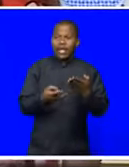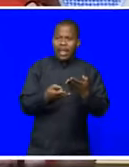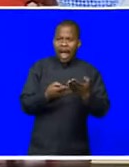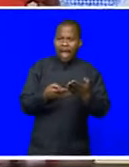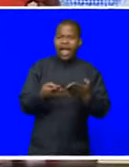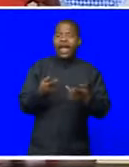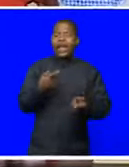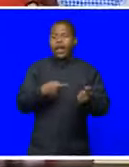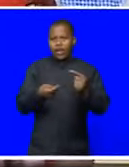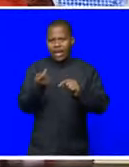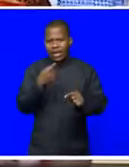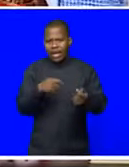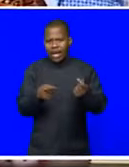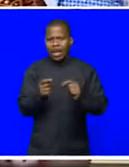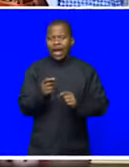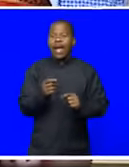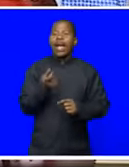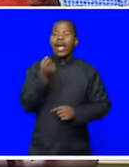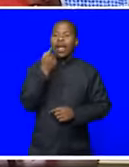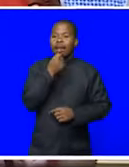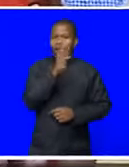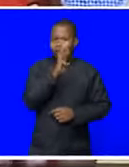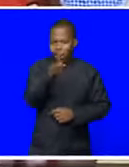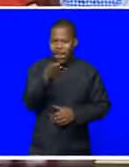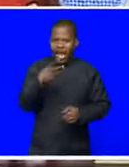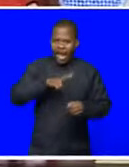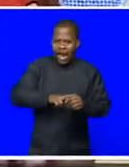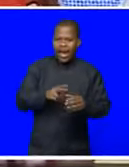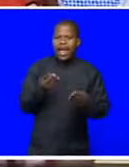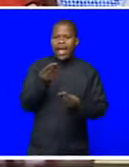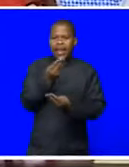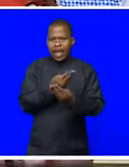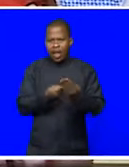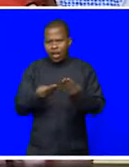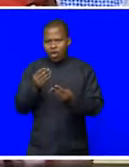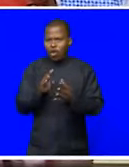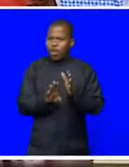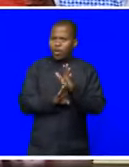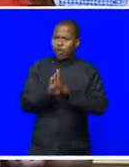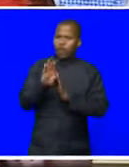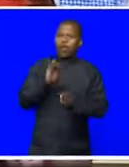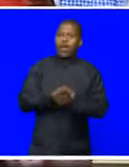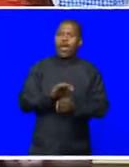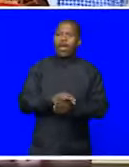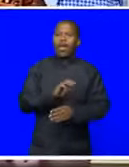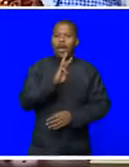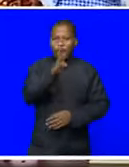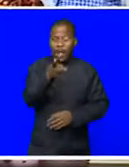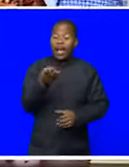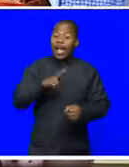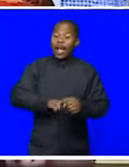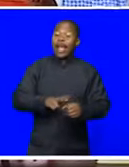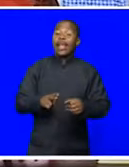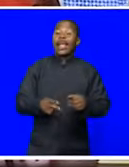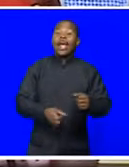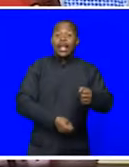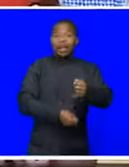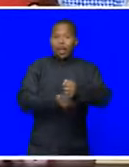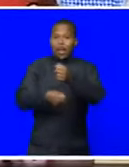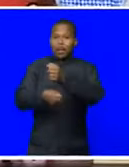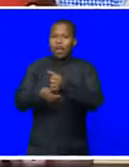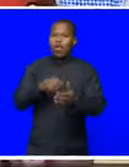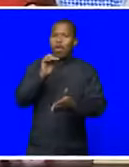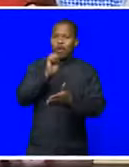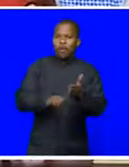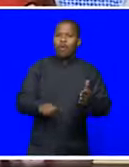help transform our economies. We value the support which the